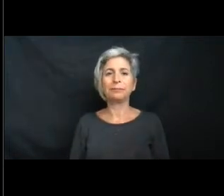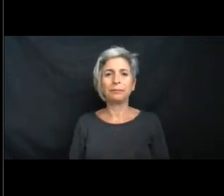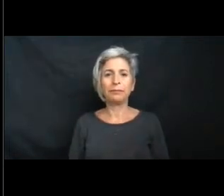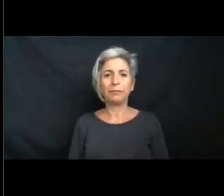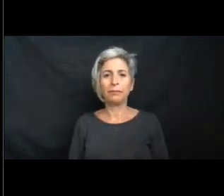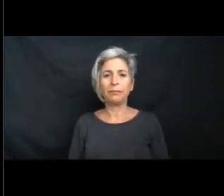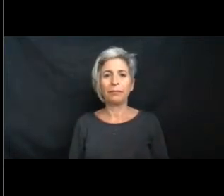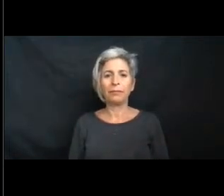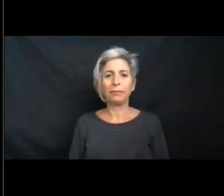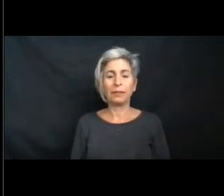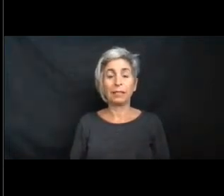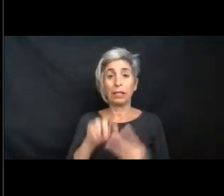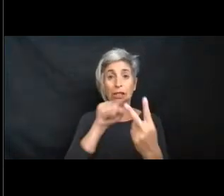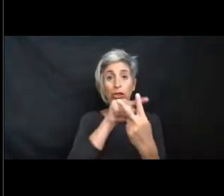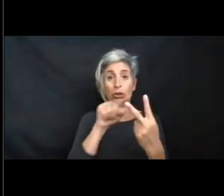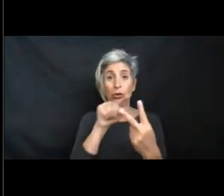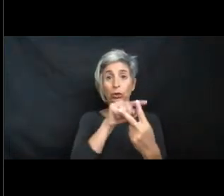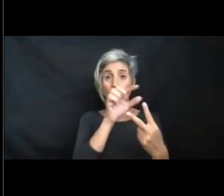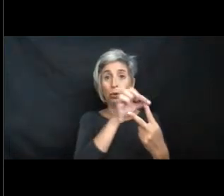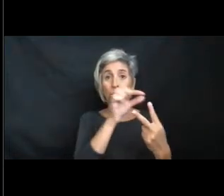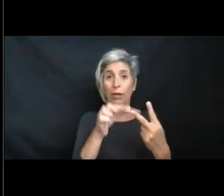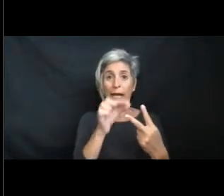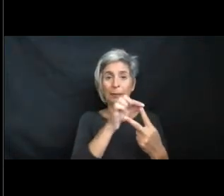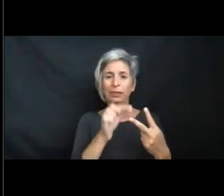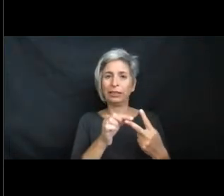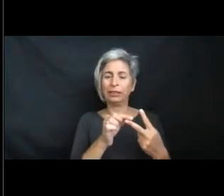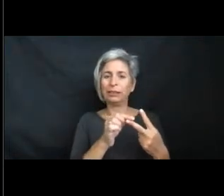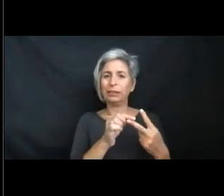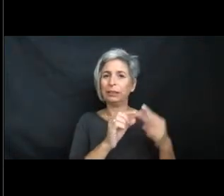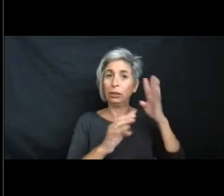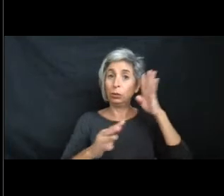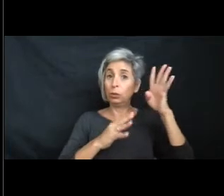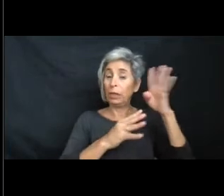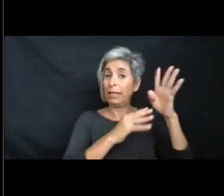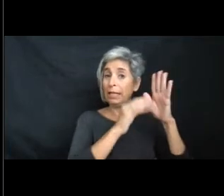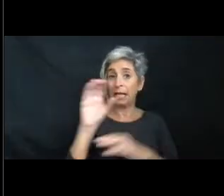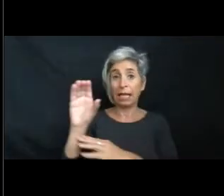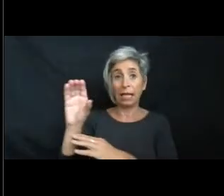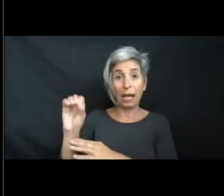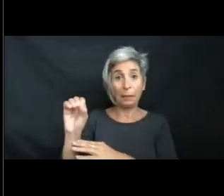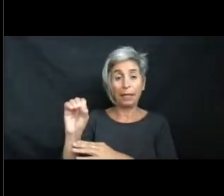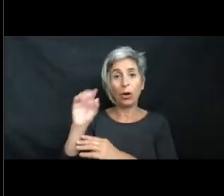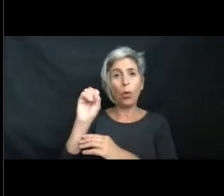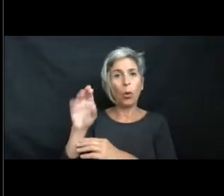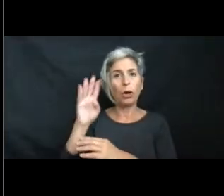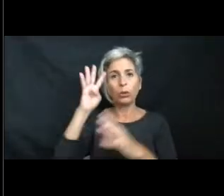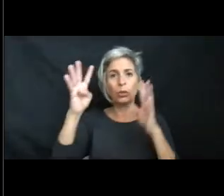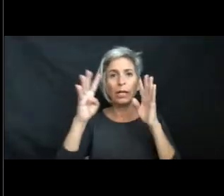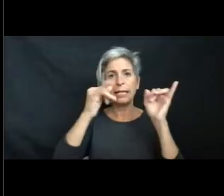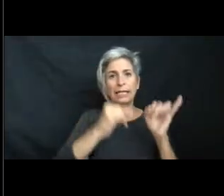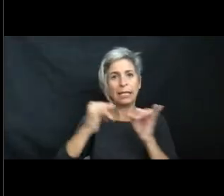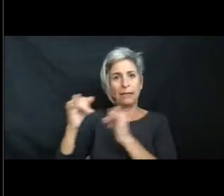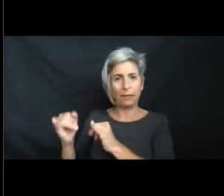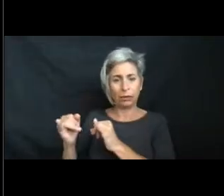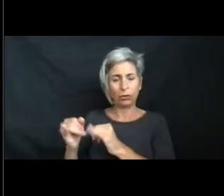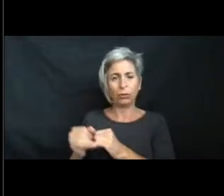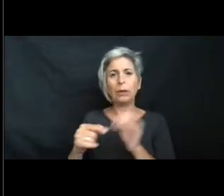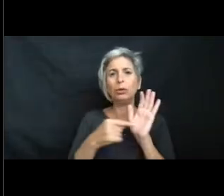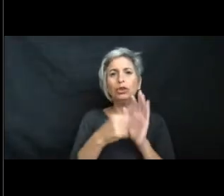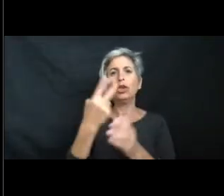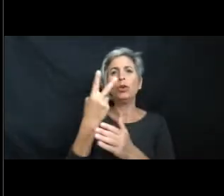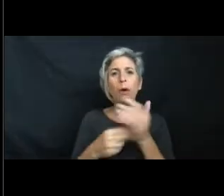Clicking from there, you have two options. You can create an account as a company or firm or as an individual. We'll go through each.